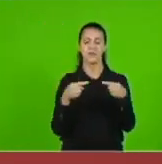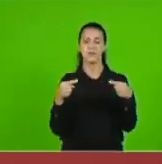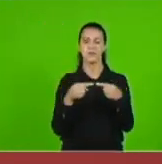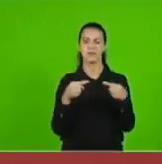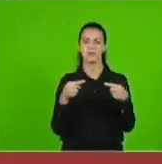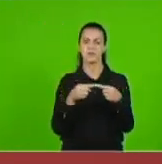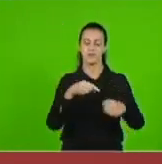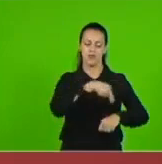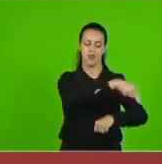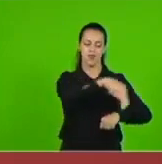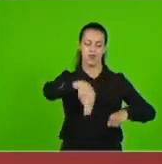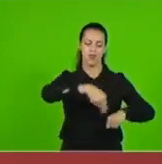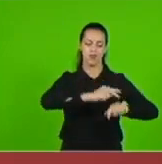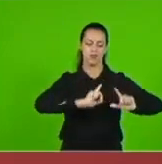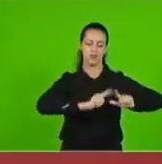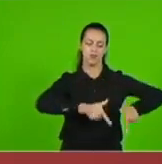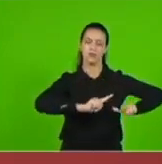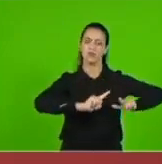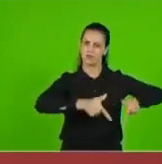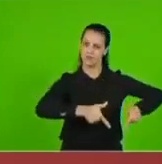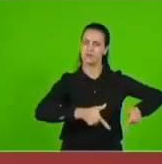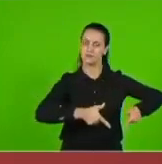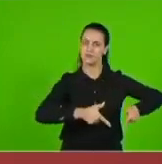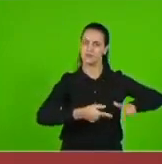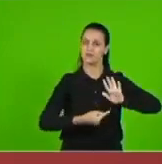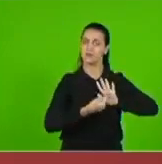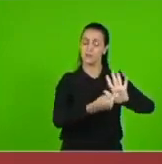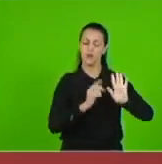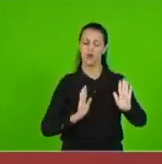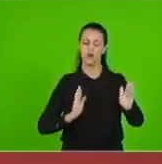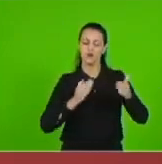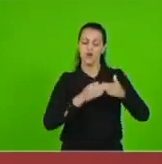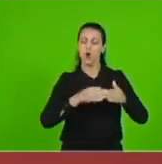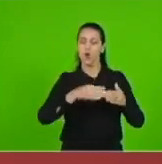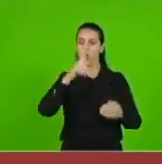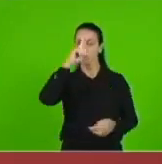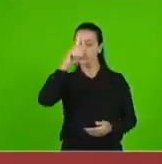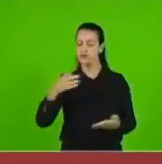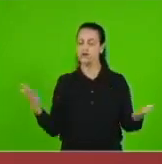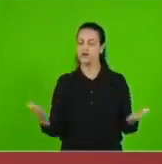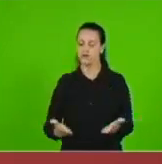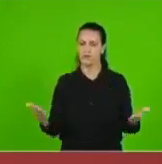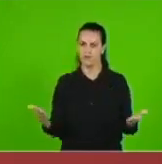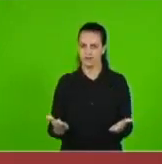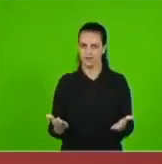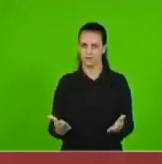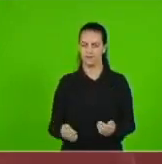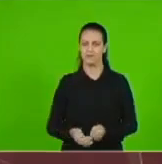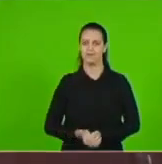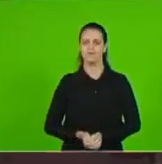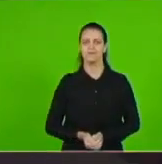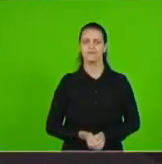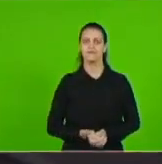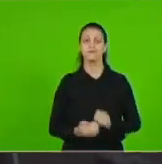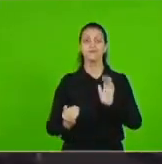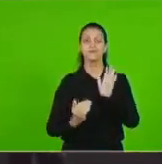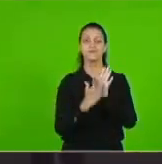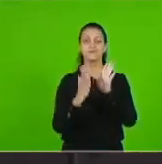is related to the nation of Israel with a highlight to our days.